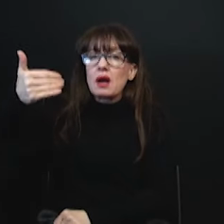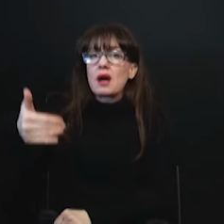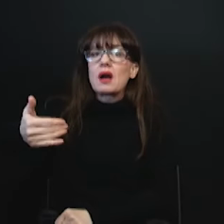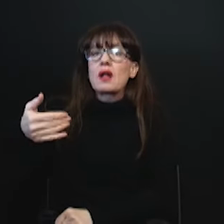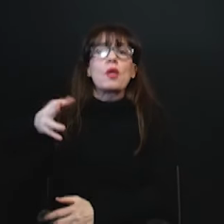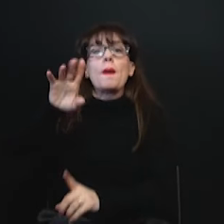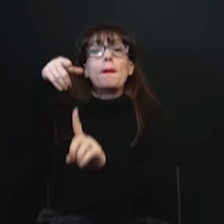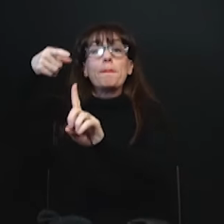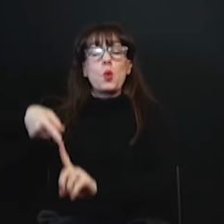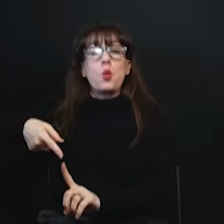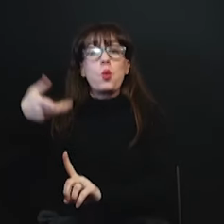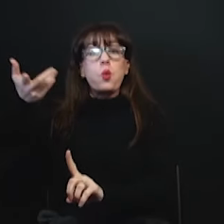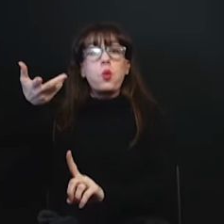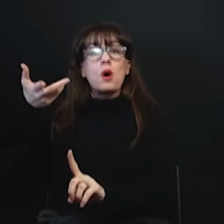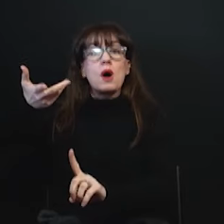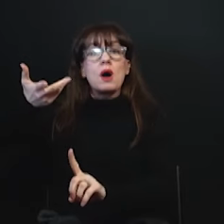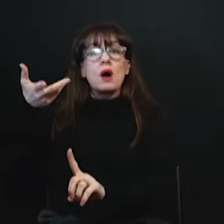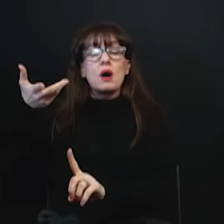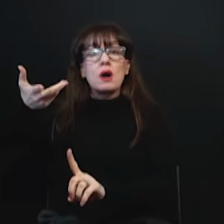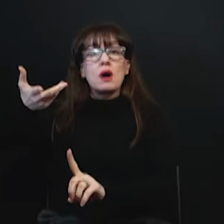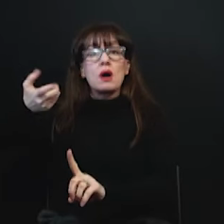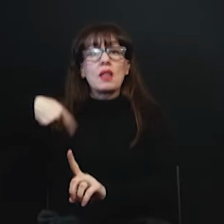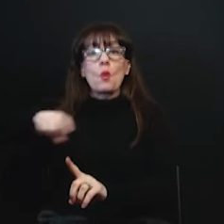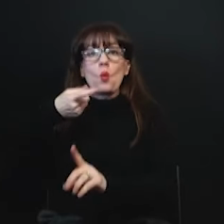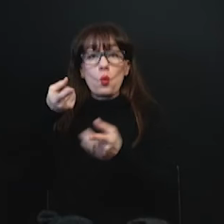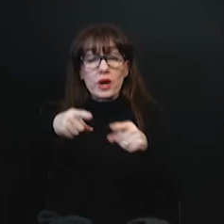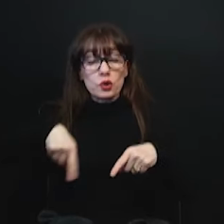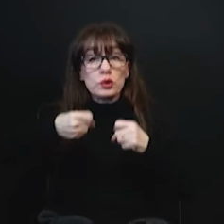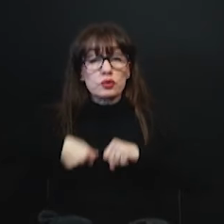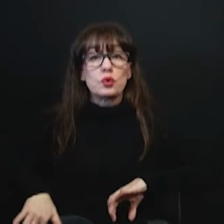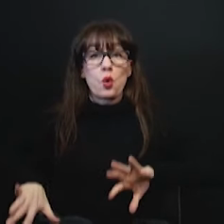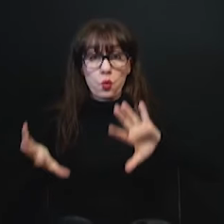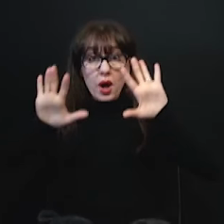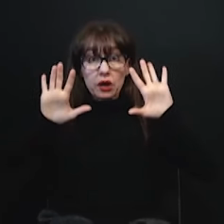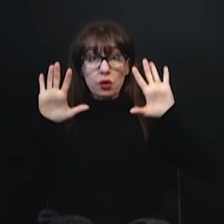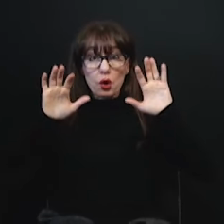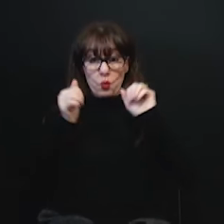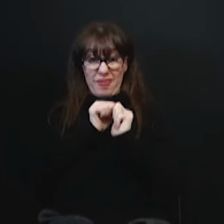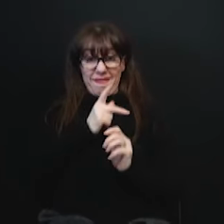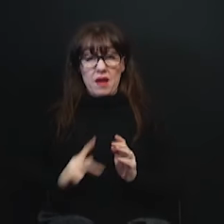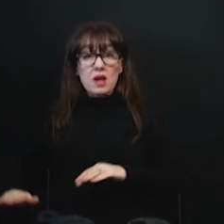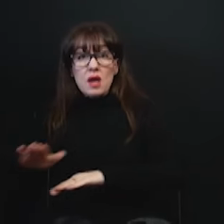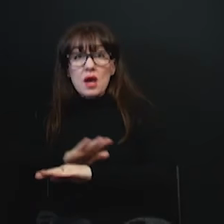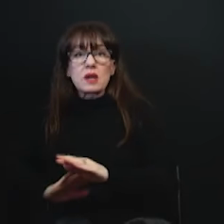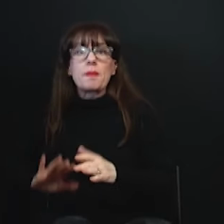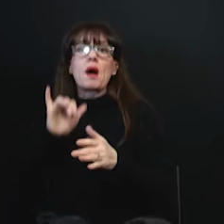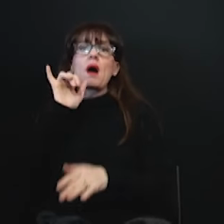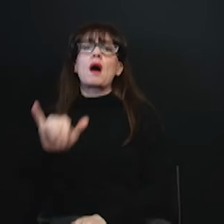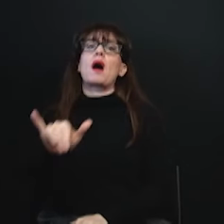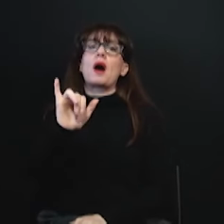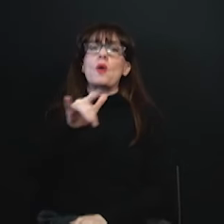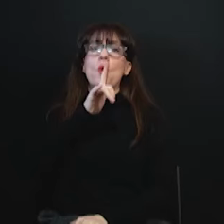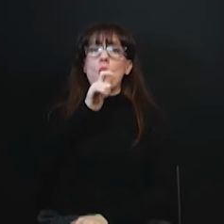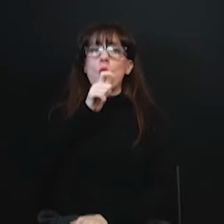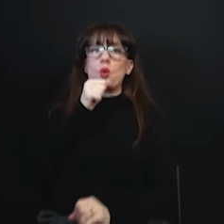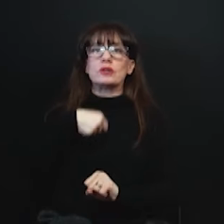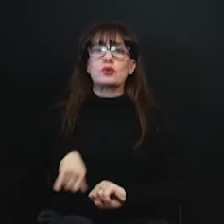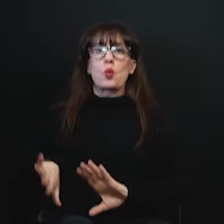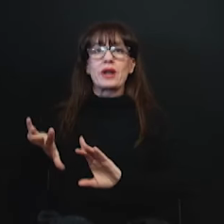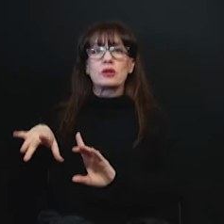whole point being that when you surrender in the way of the kingdom, it's all about who you are